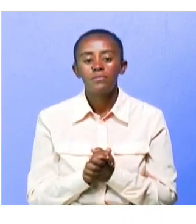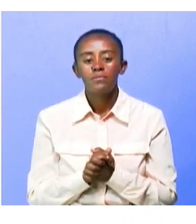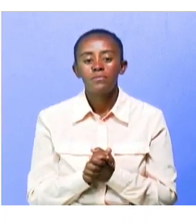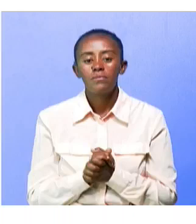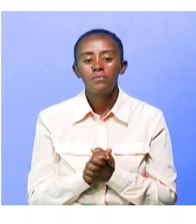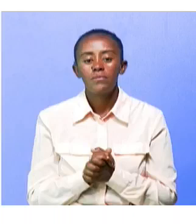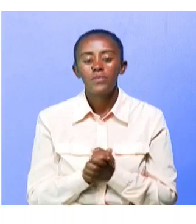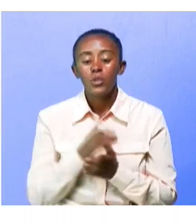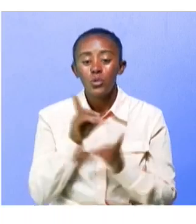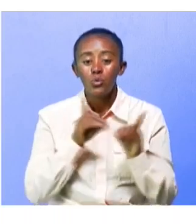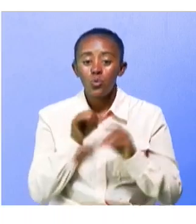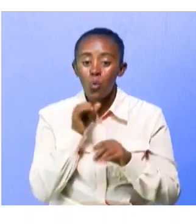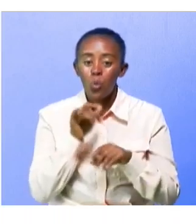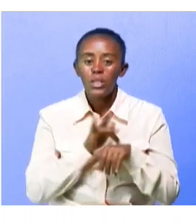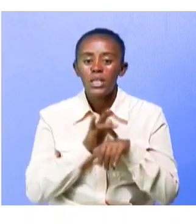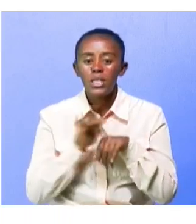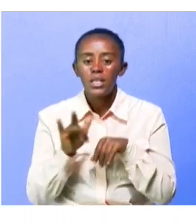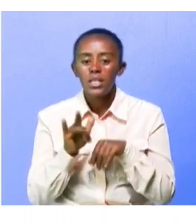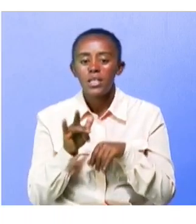the women